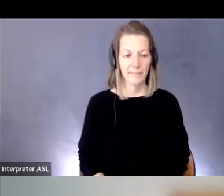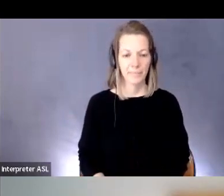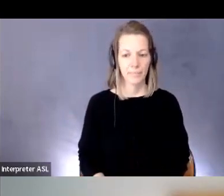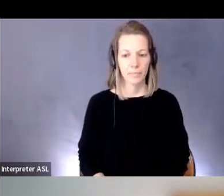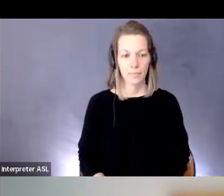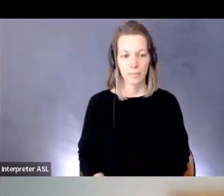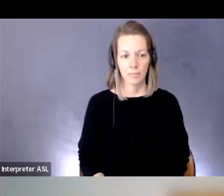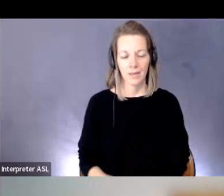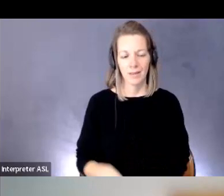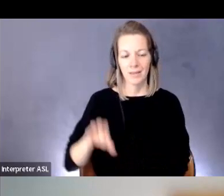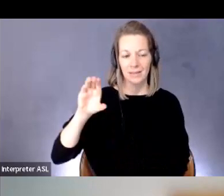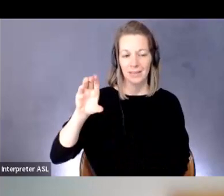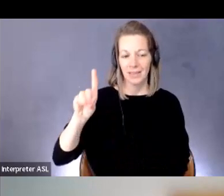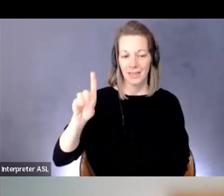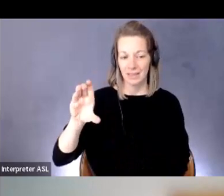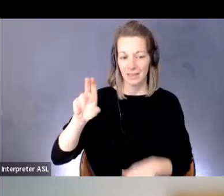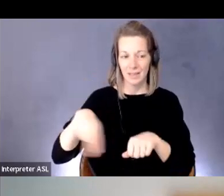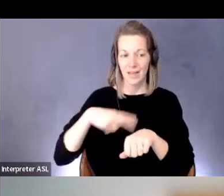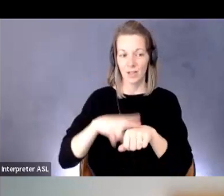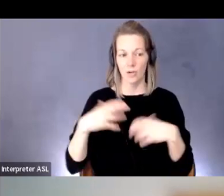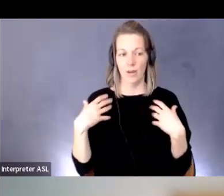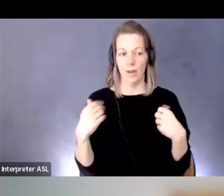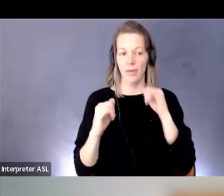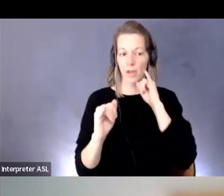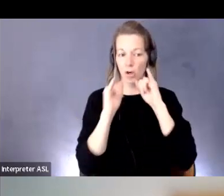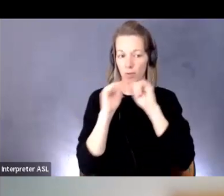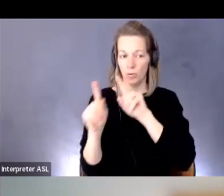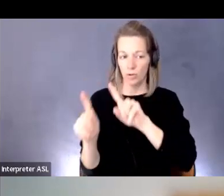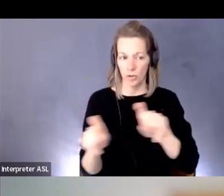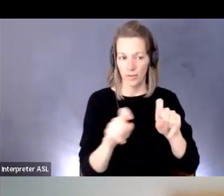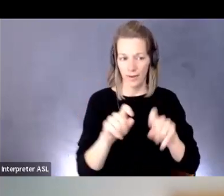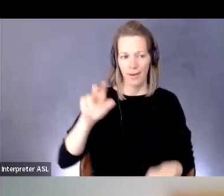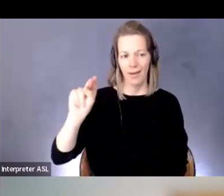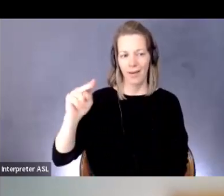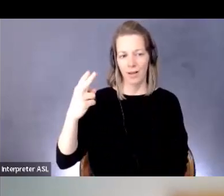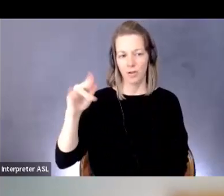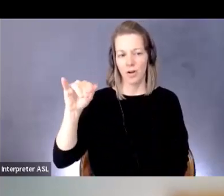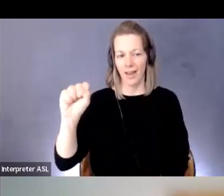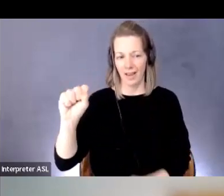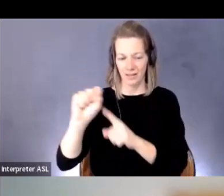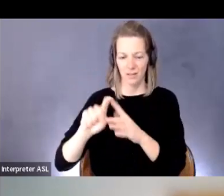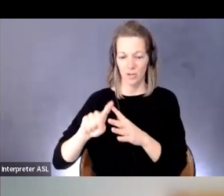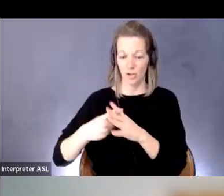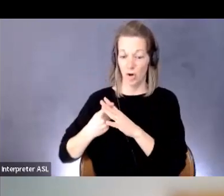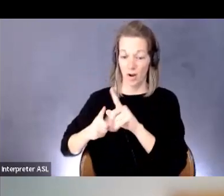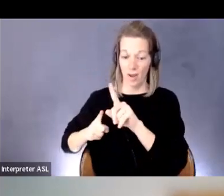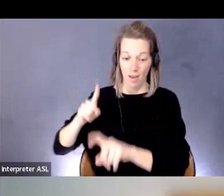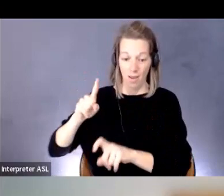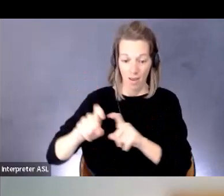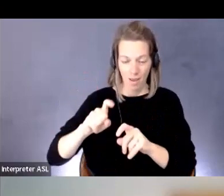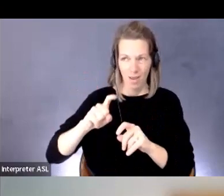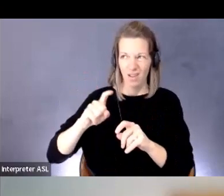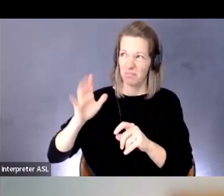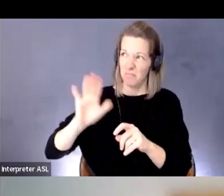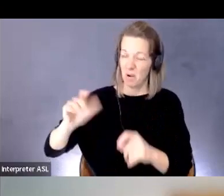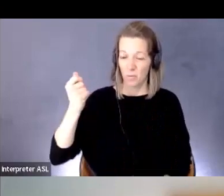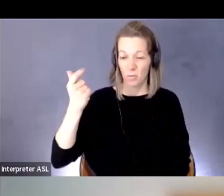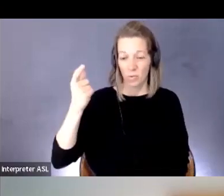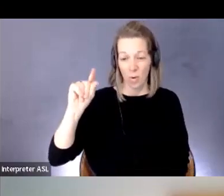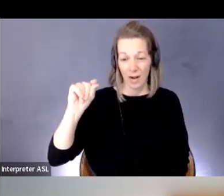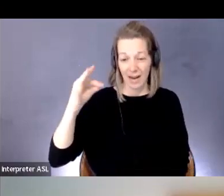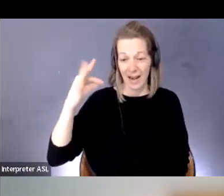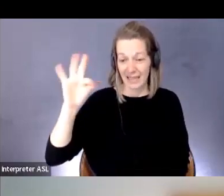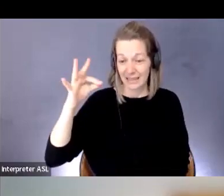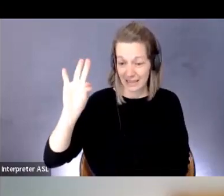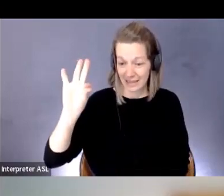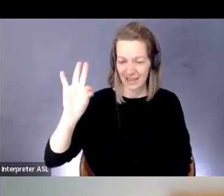The CDC's National Health Interview Survey, or NHIS, started asking a question about us in 2019. But